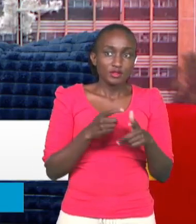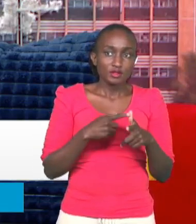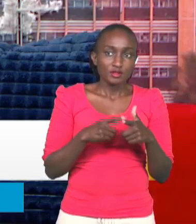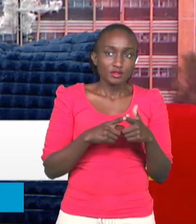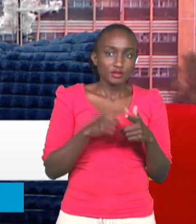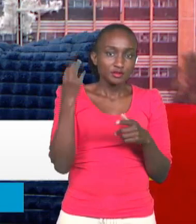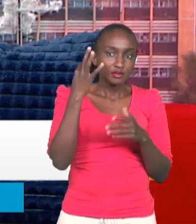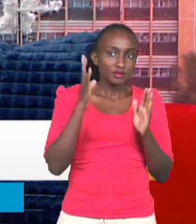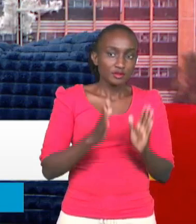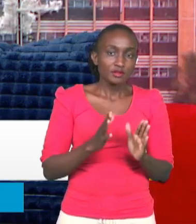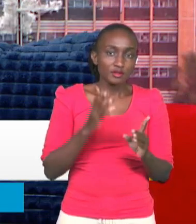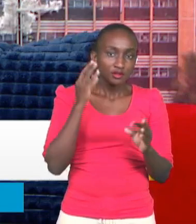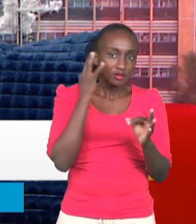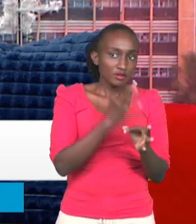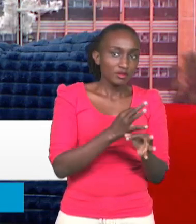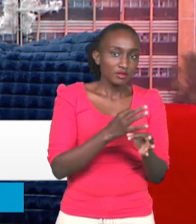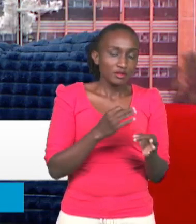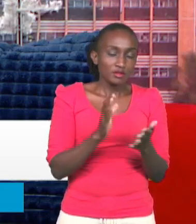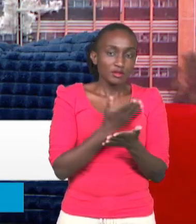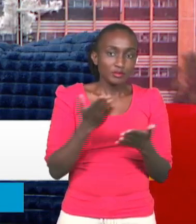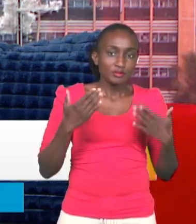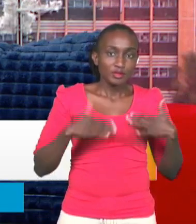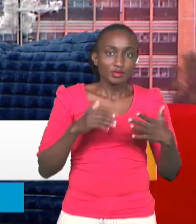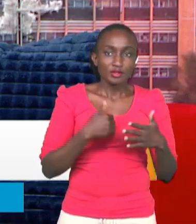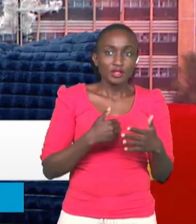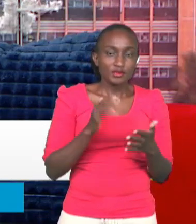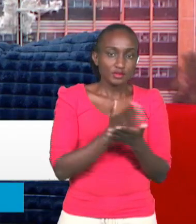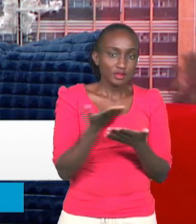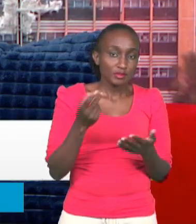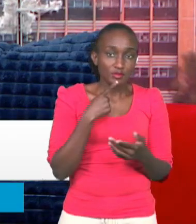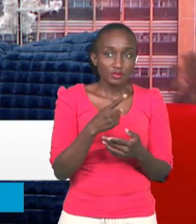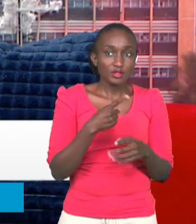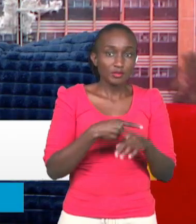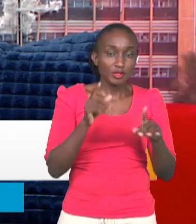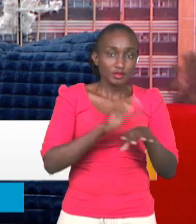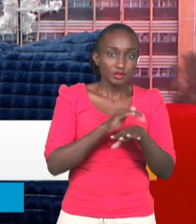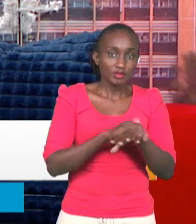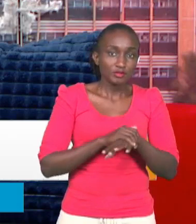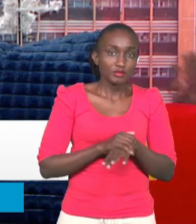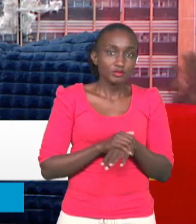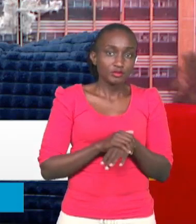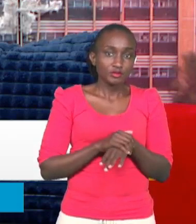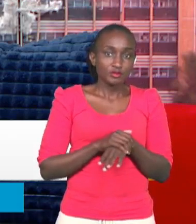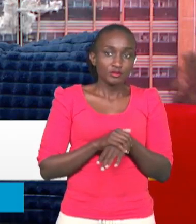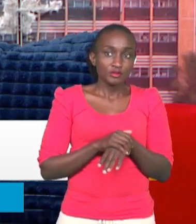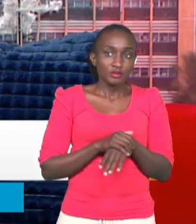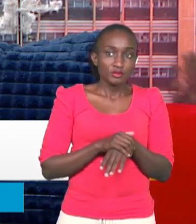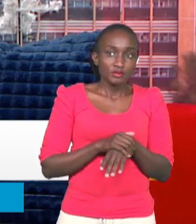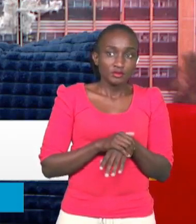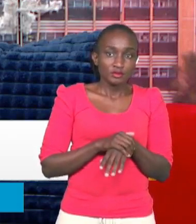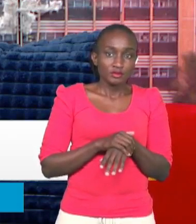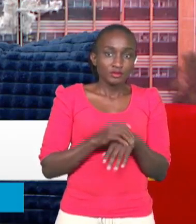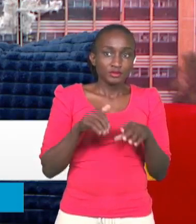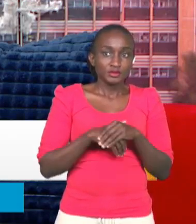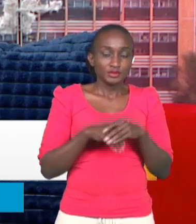faith, mm-hmm. I think some people will have something to say about that. Okay. But they are good. They are good at least in terms of